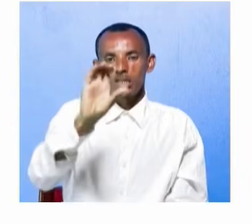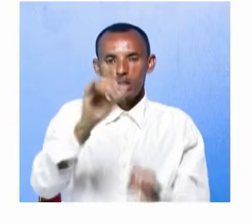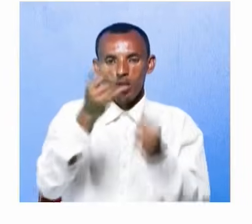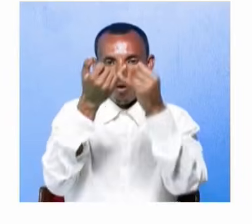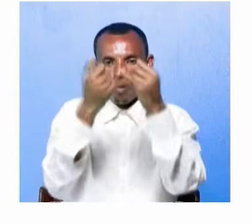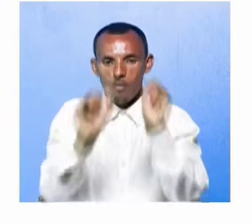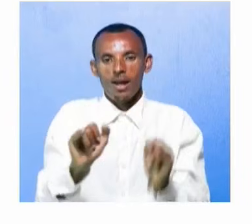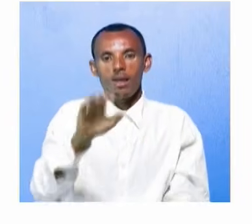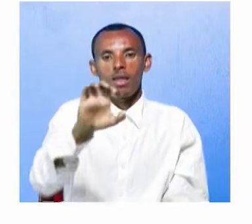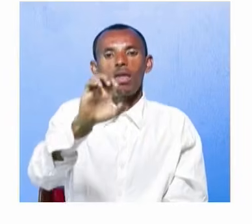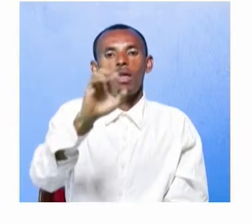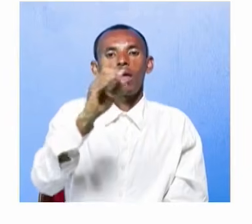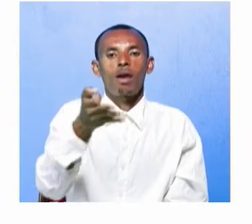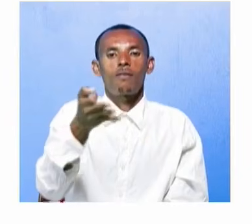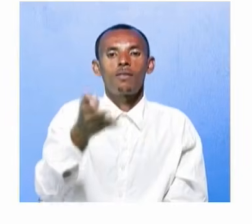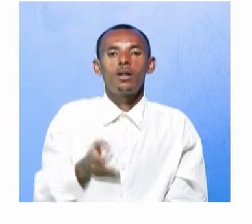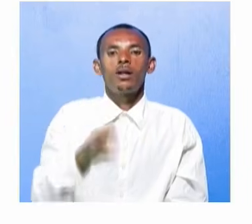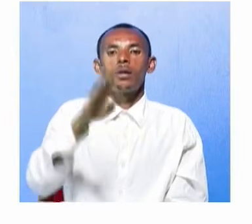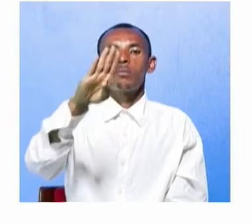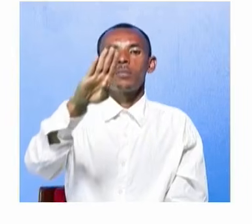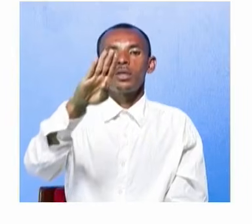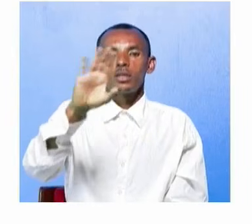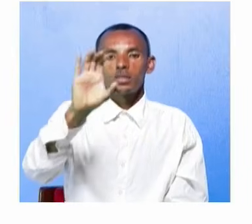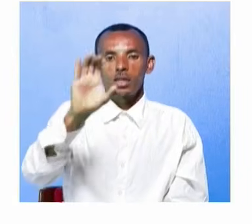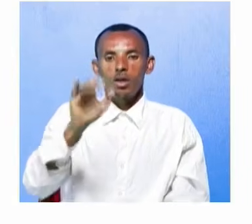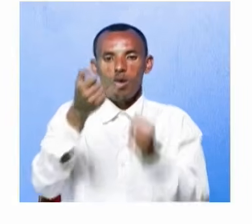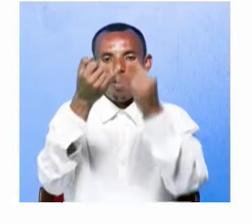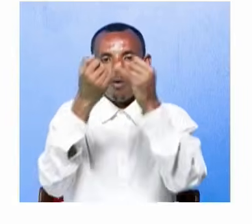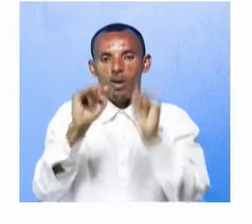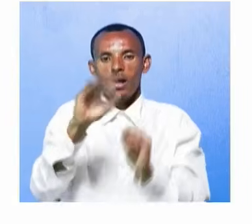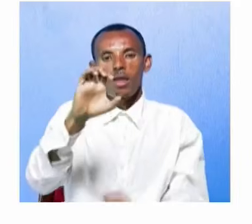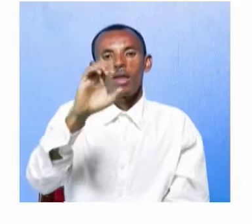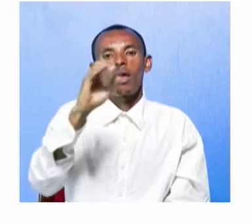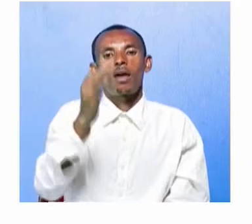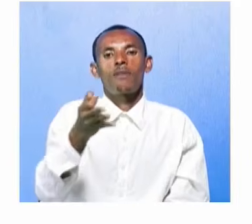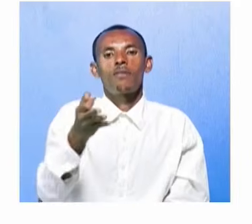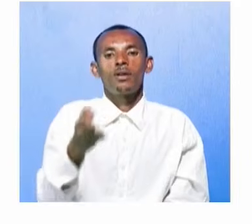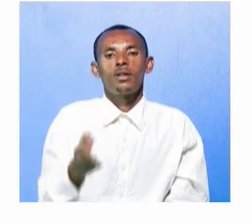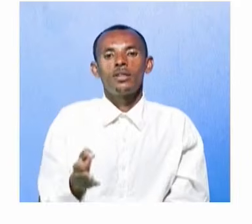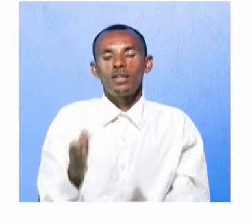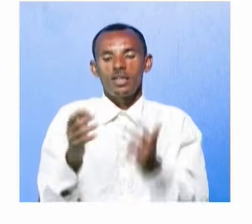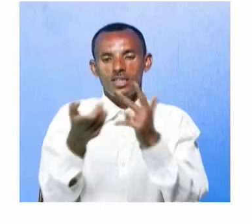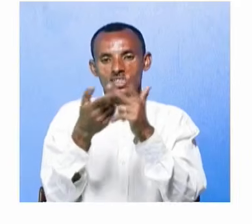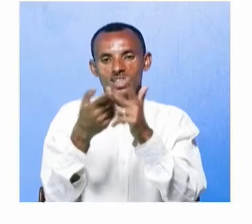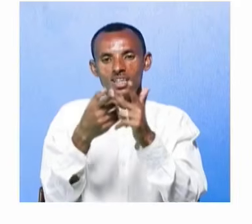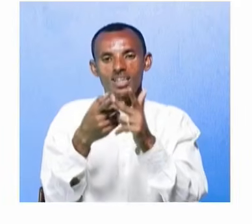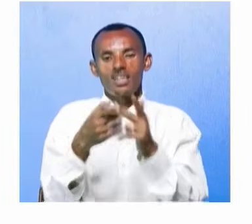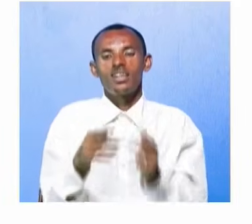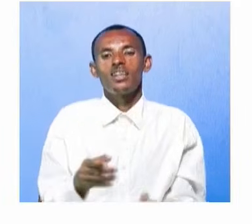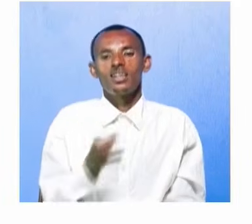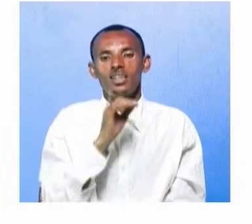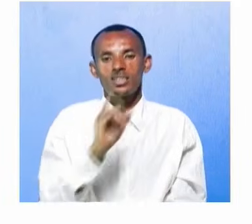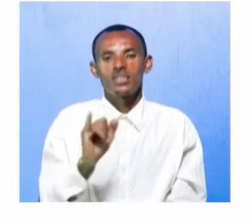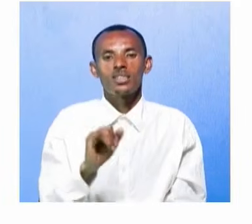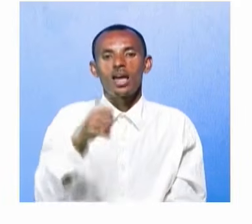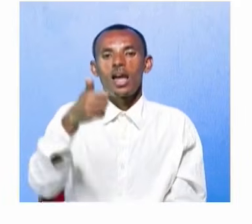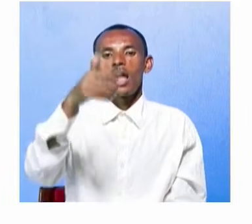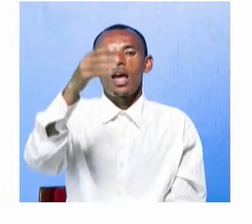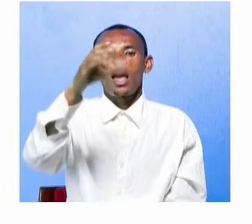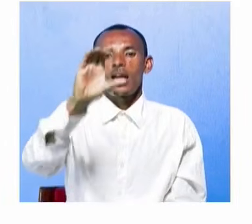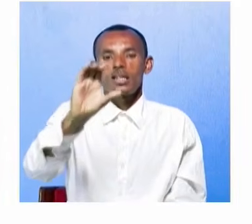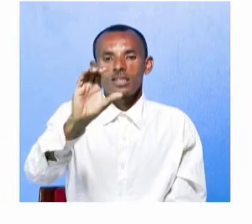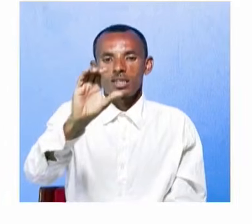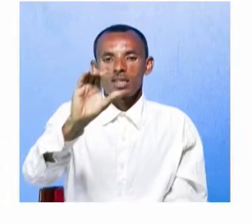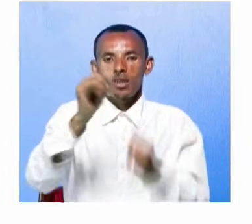EF, BC over EF, and the third proportion is AC